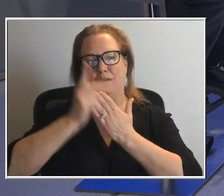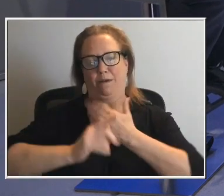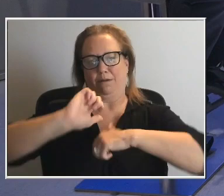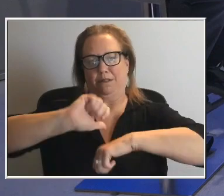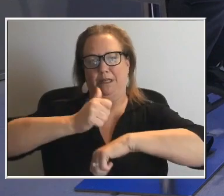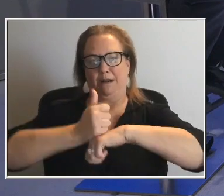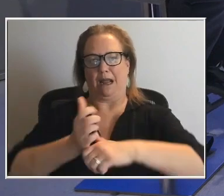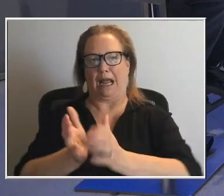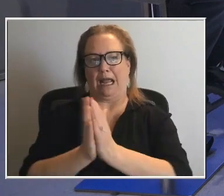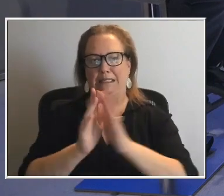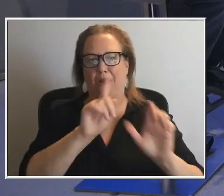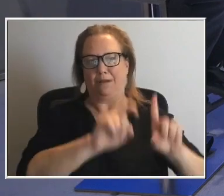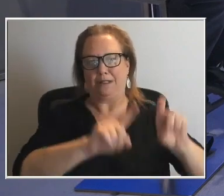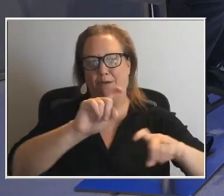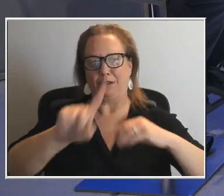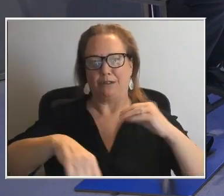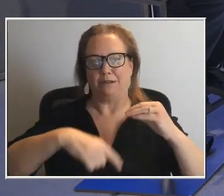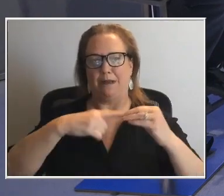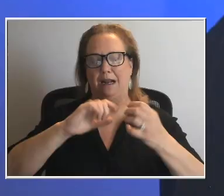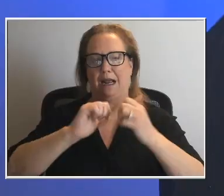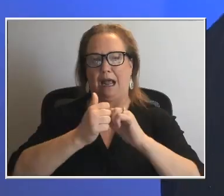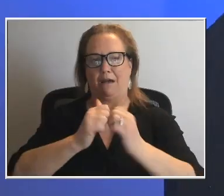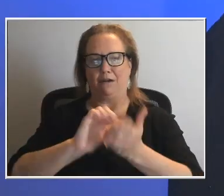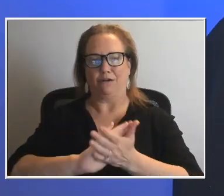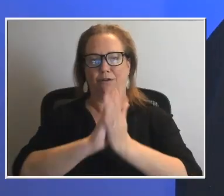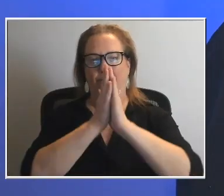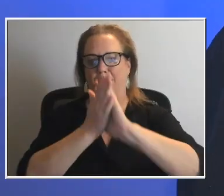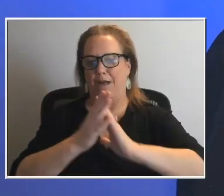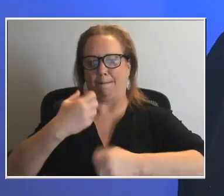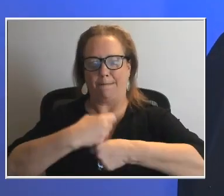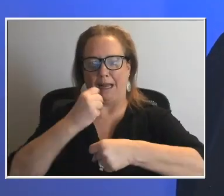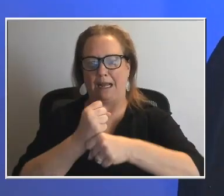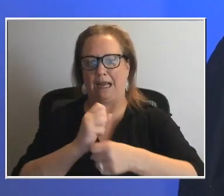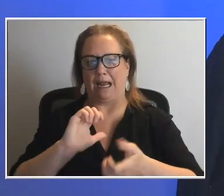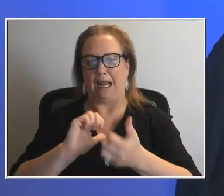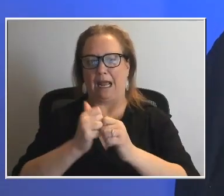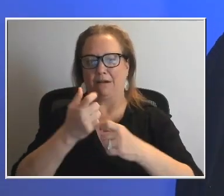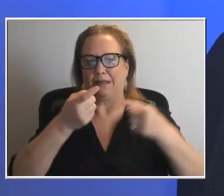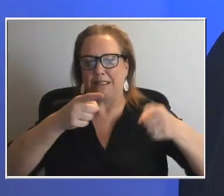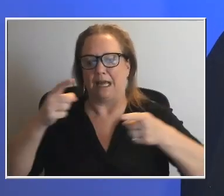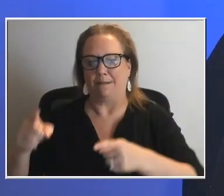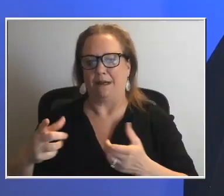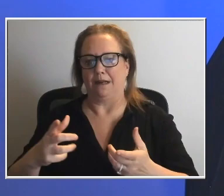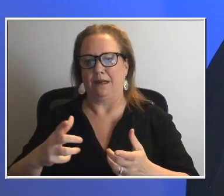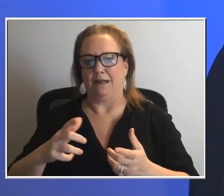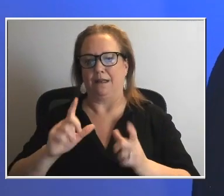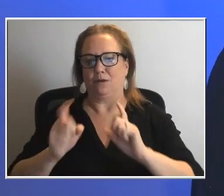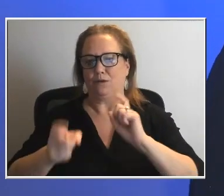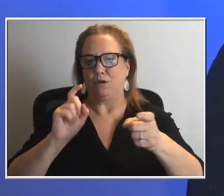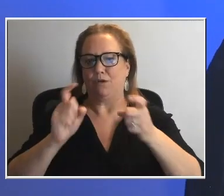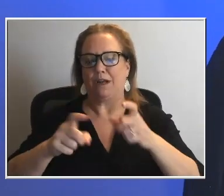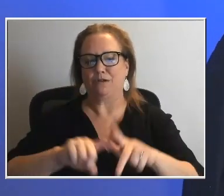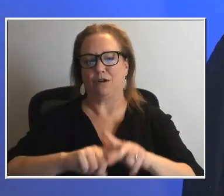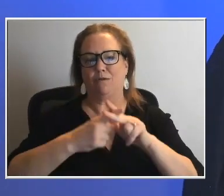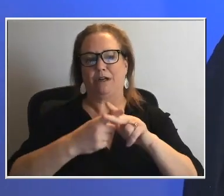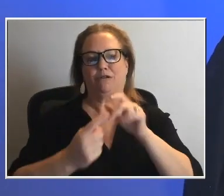all these questions about, like, how did you guys get formed? Like, how did this happen? And it was through donation originally.